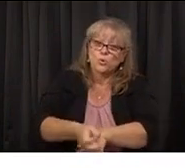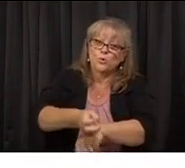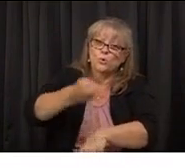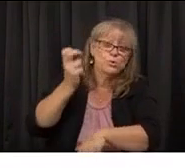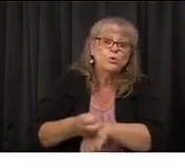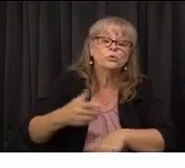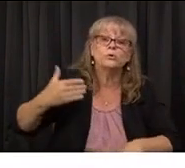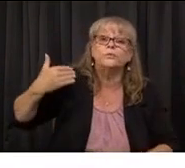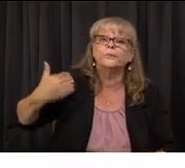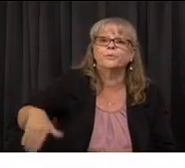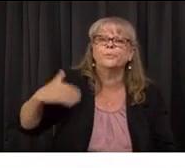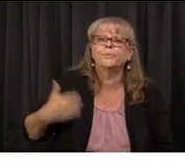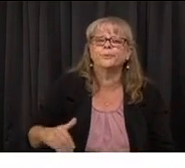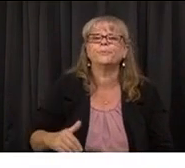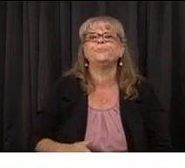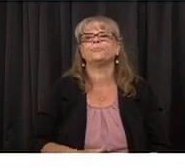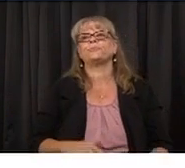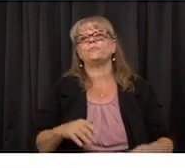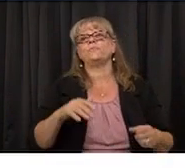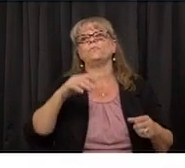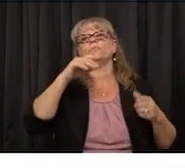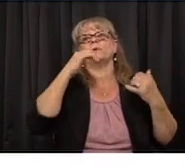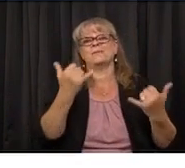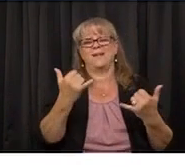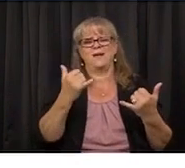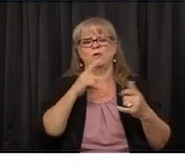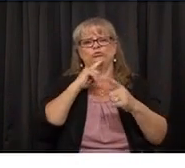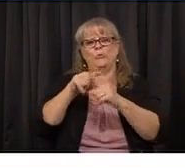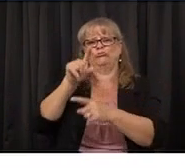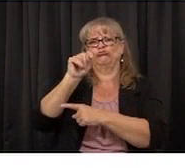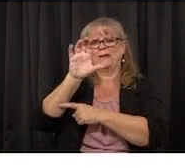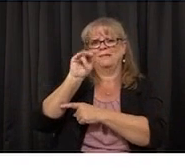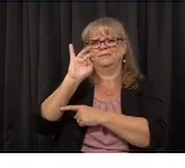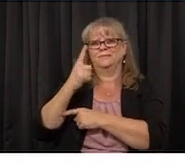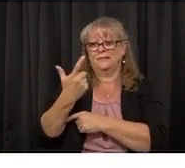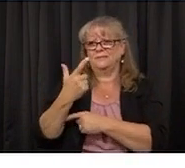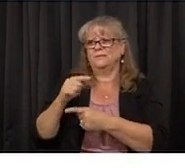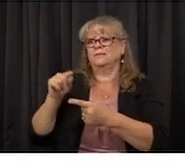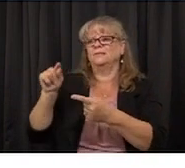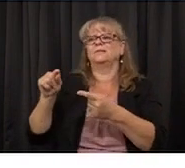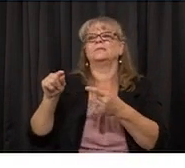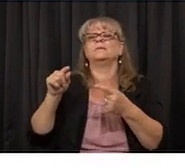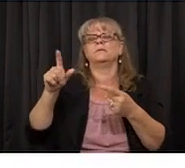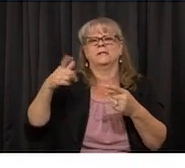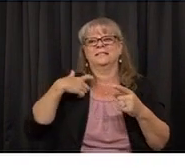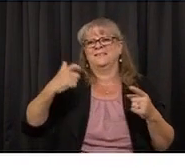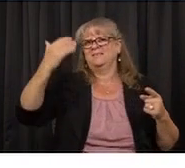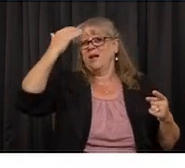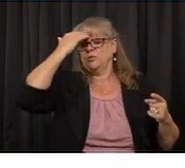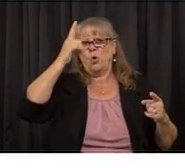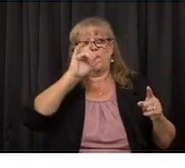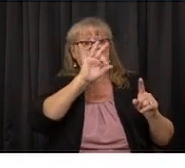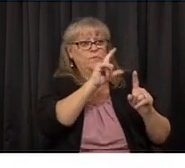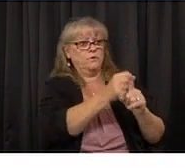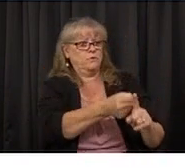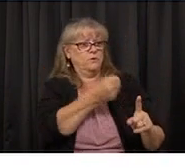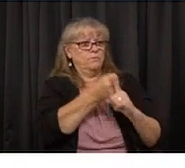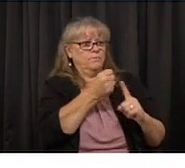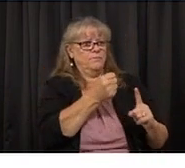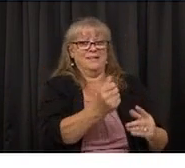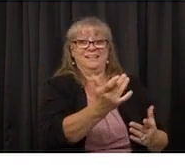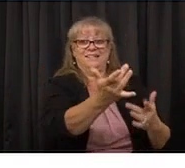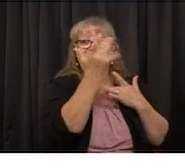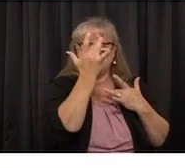tracing piece, because while testing, it's nice to know if you have it. The benefit to our state, to our